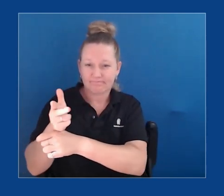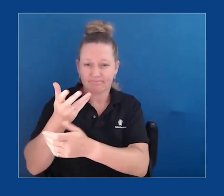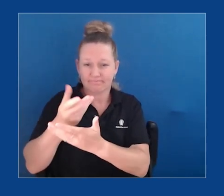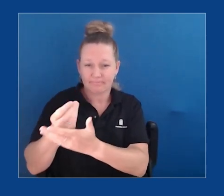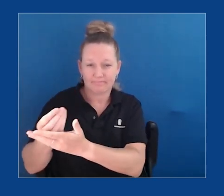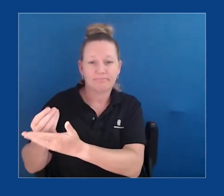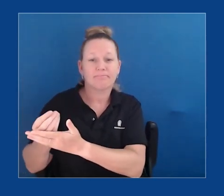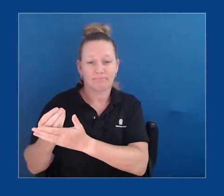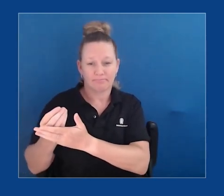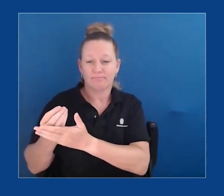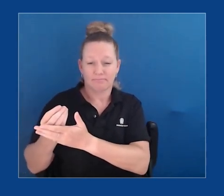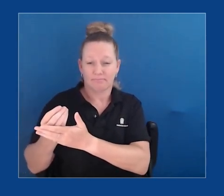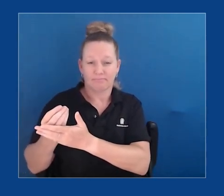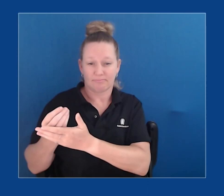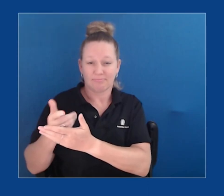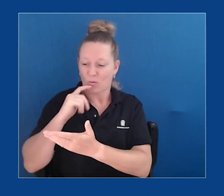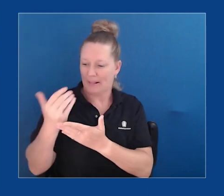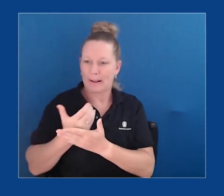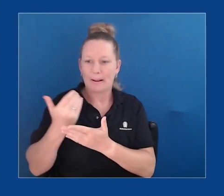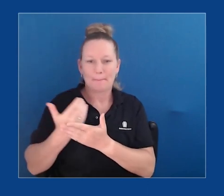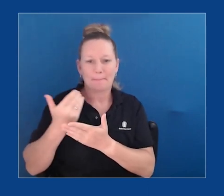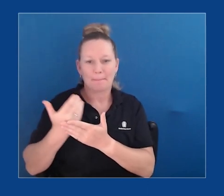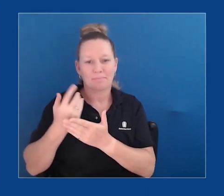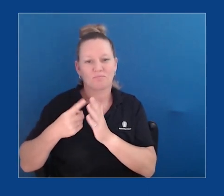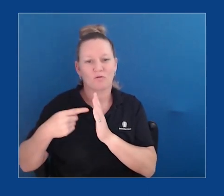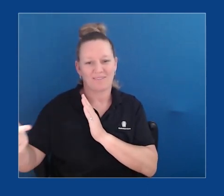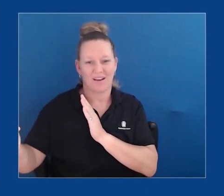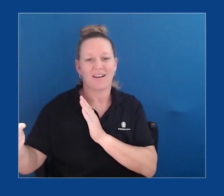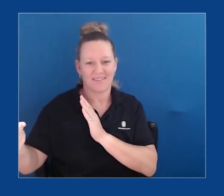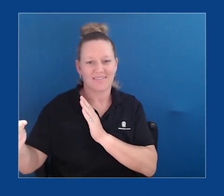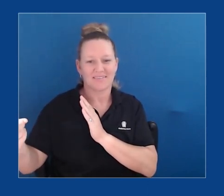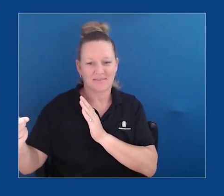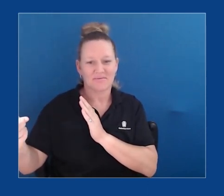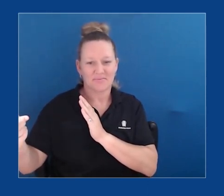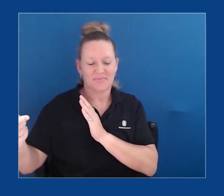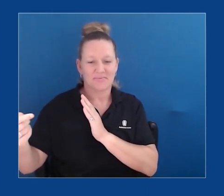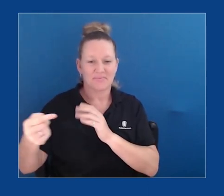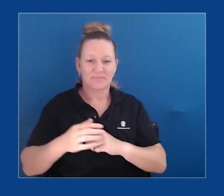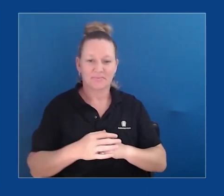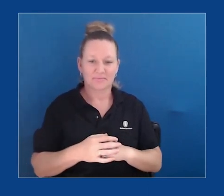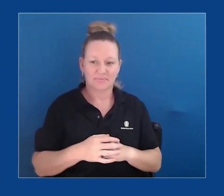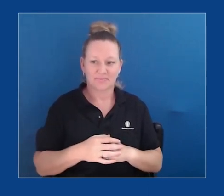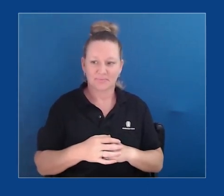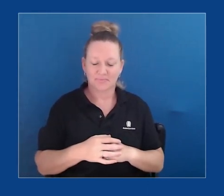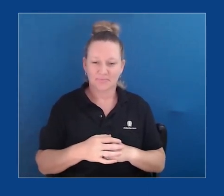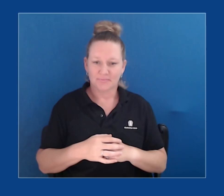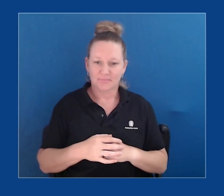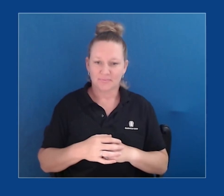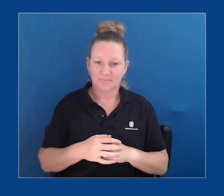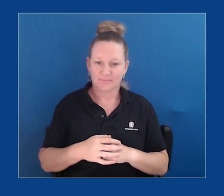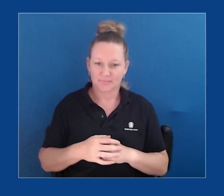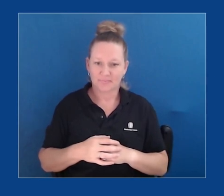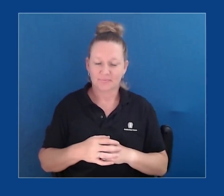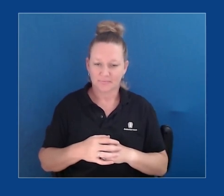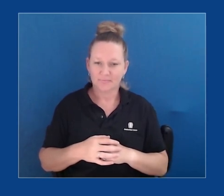there forever in our archive systems and in the experiences and knowledge of